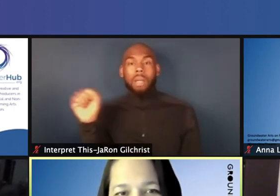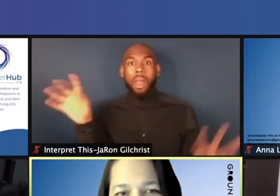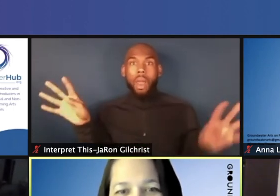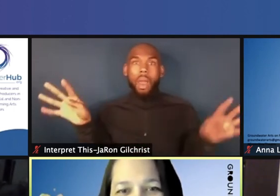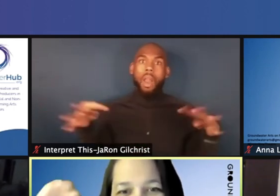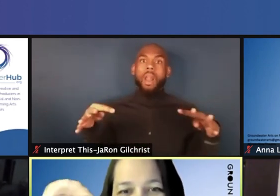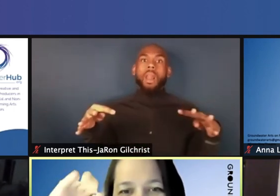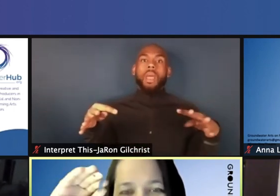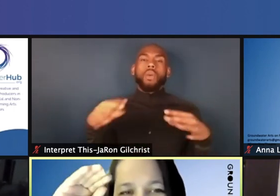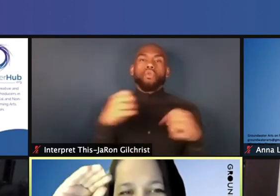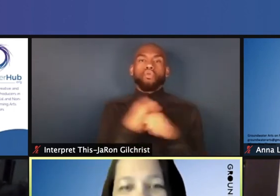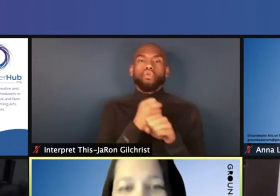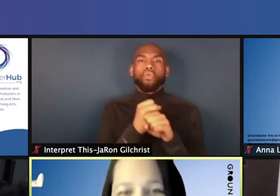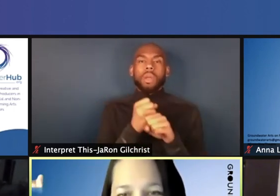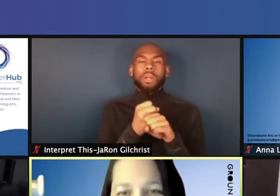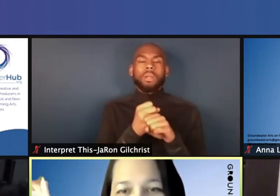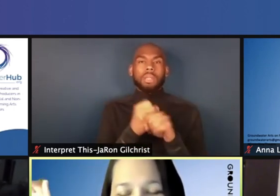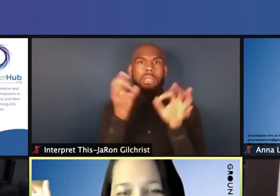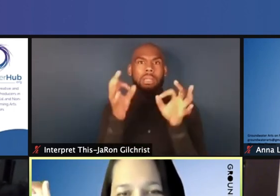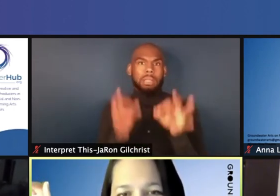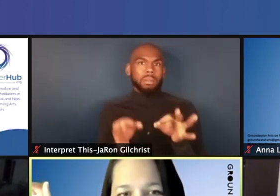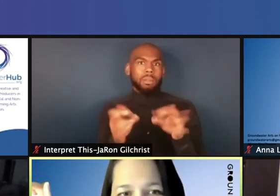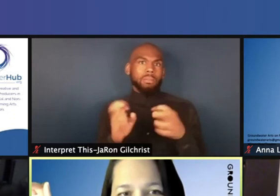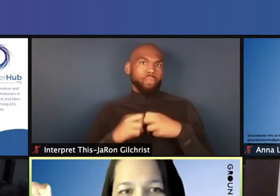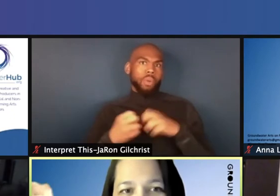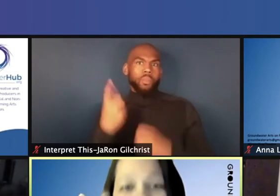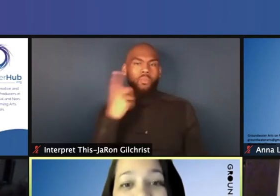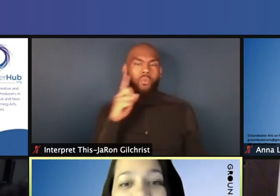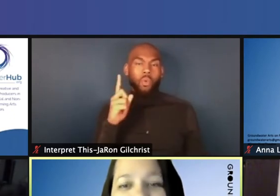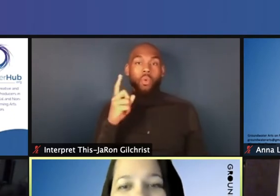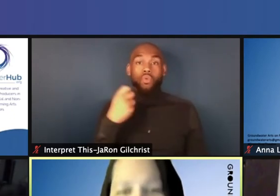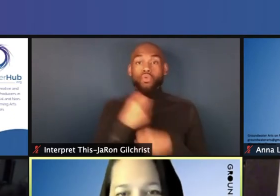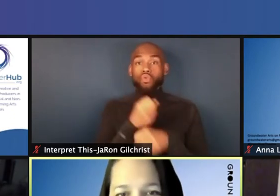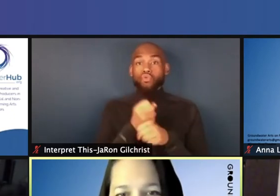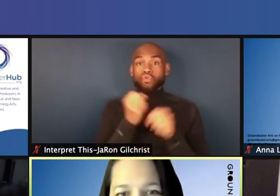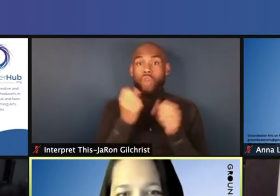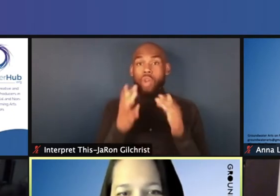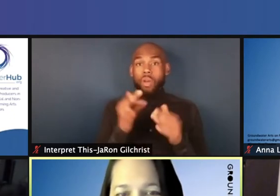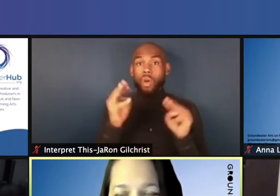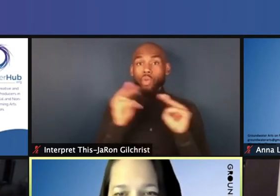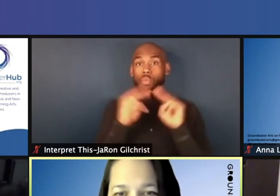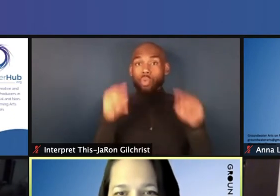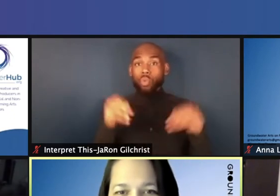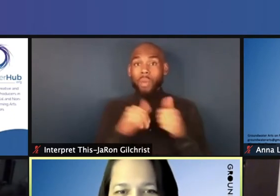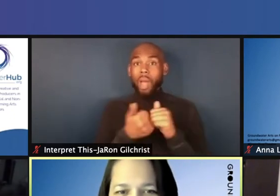for the leadership of the Tate Museum about how do they respond to this.